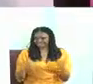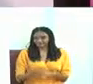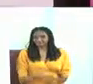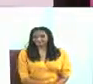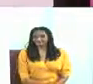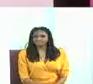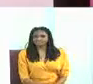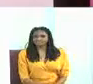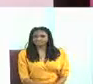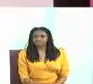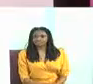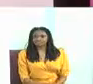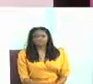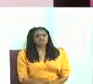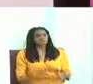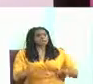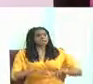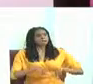But you know,